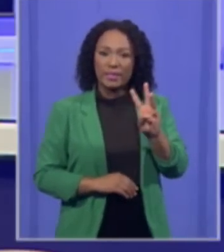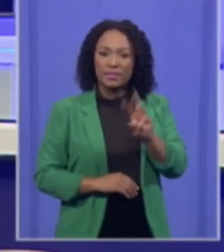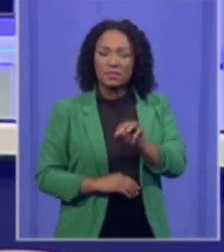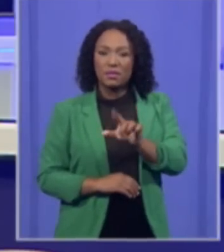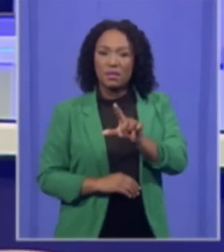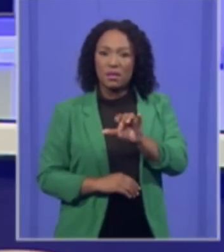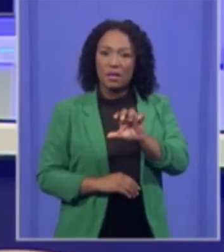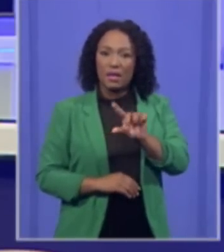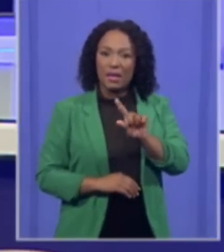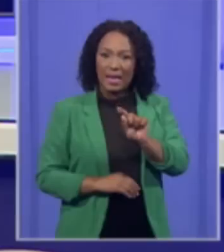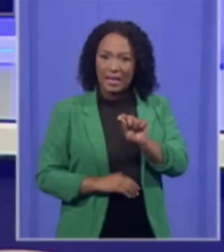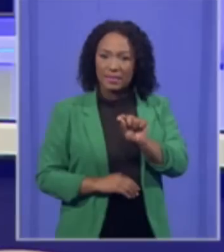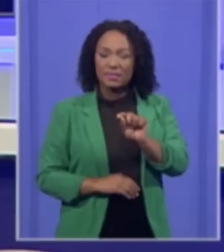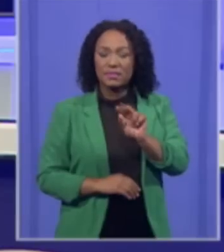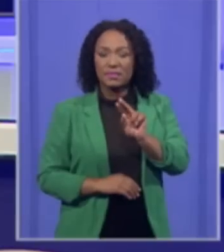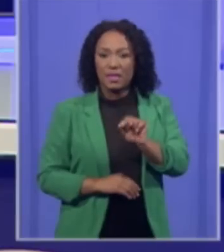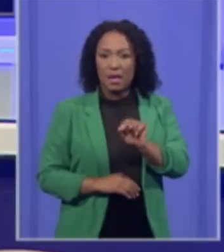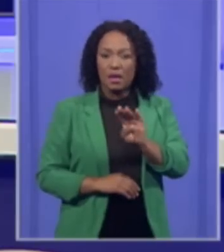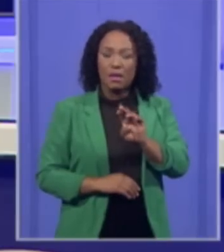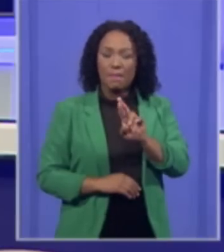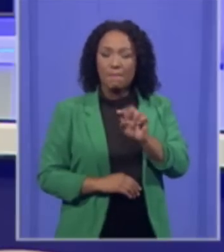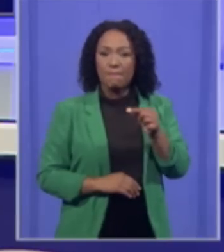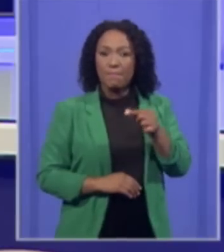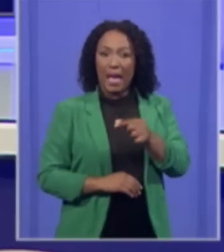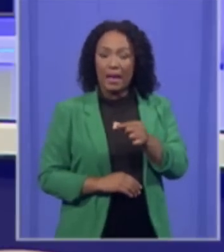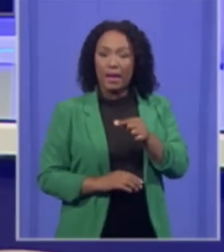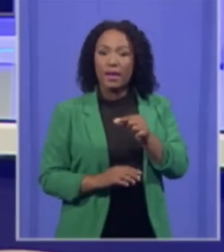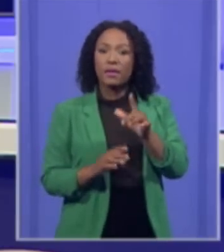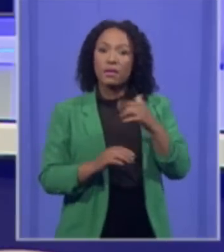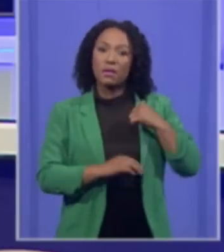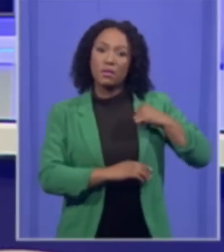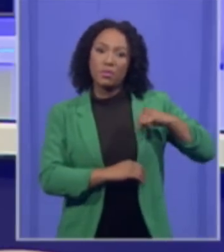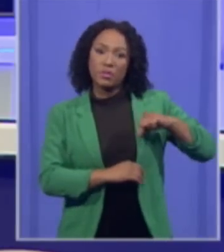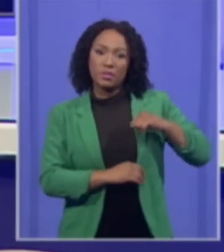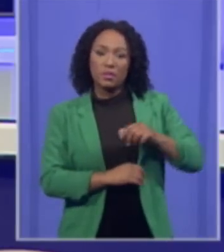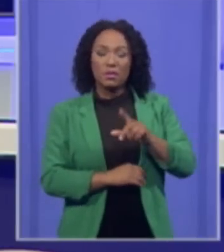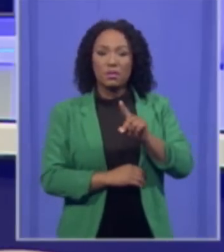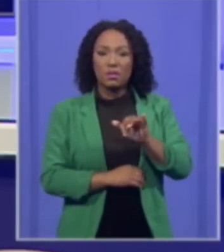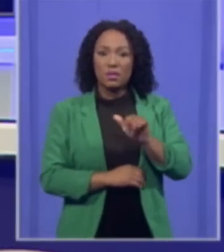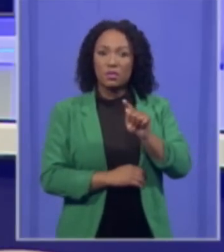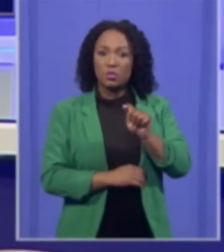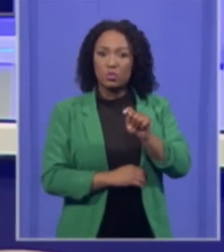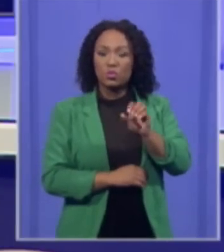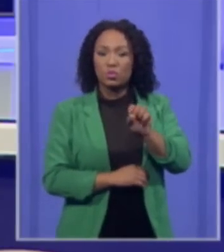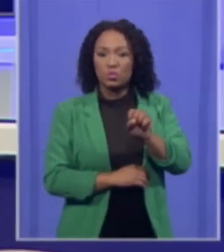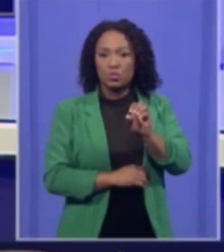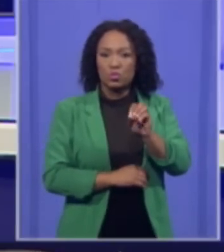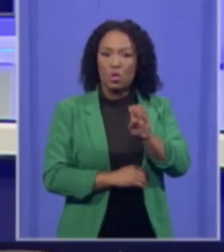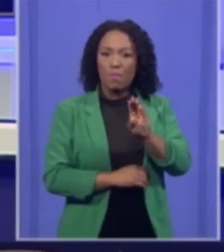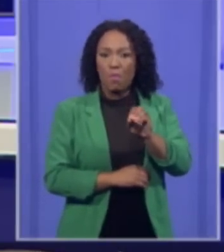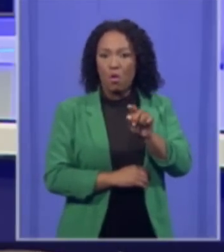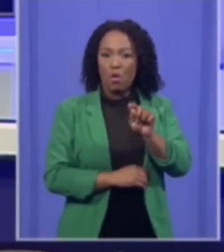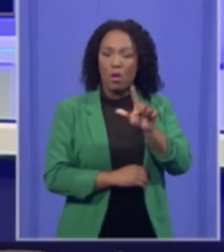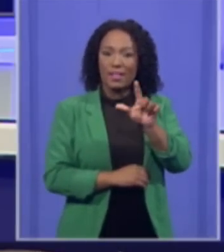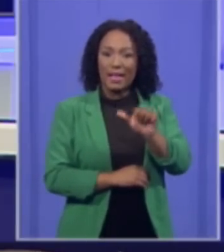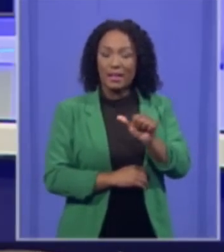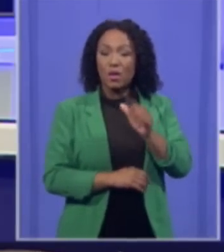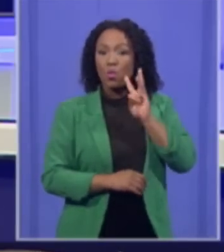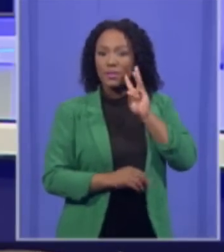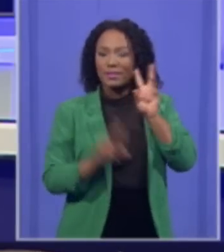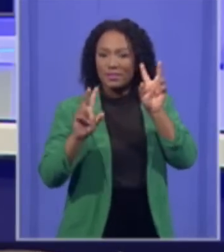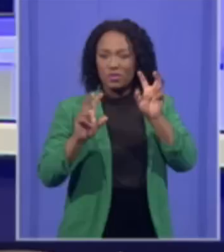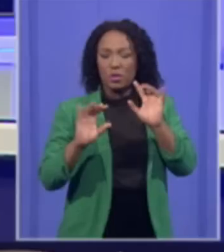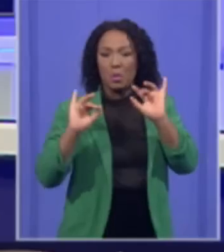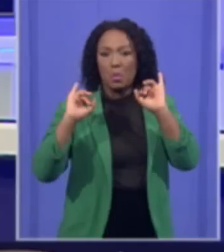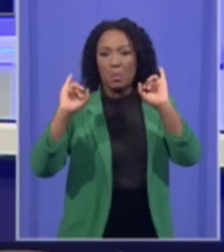tlase ga masepala wa selegae wa Ditsobotla e tšwela pele go ba tlhohlo. badudi ba motsesetoropong wa Boikhutso ba